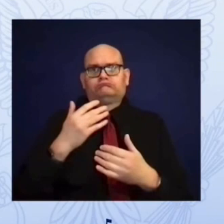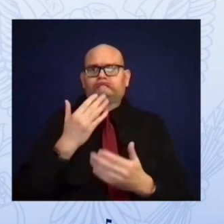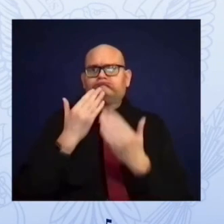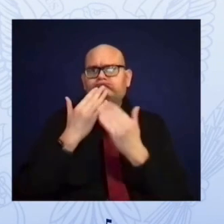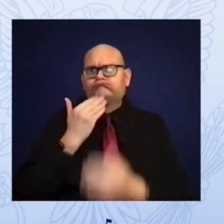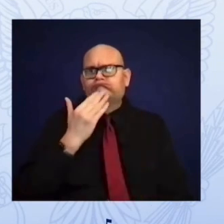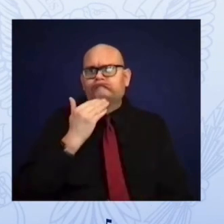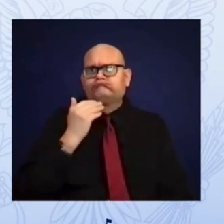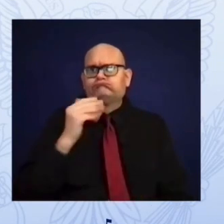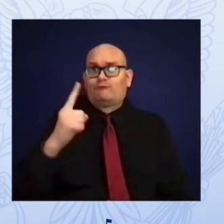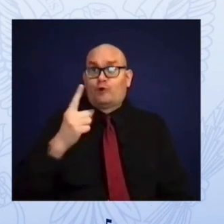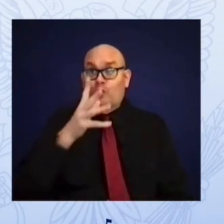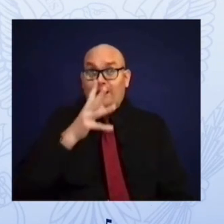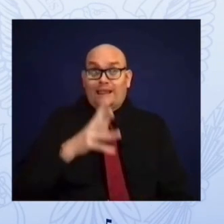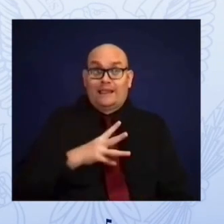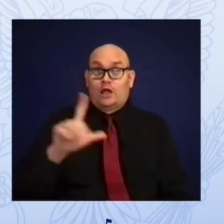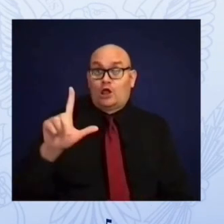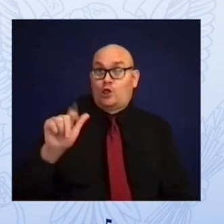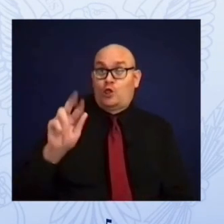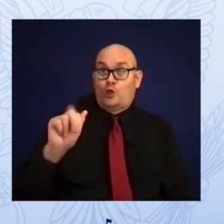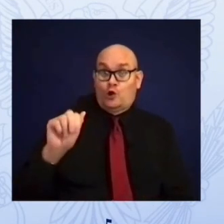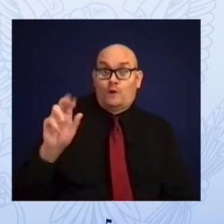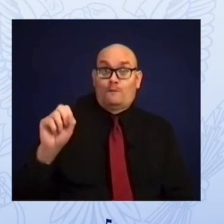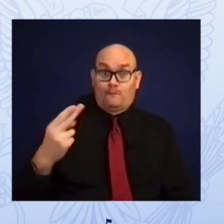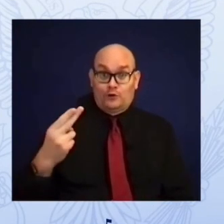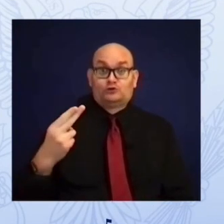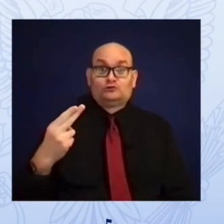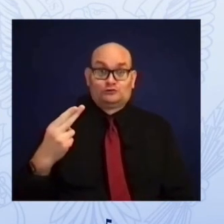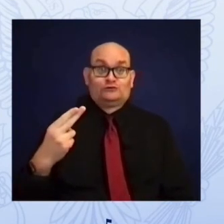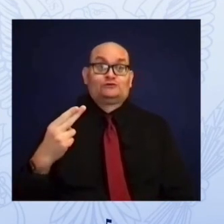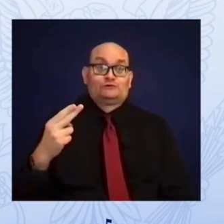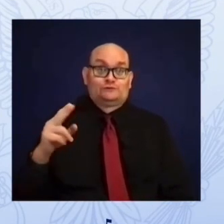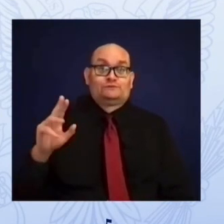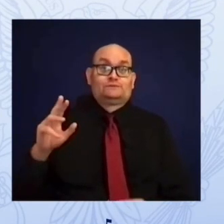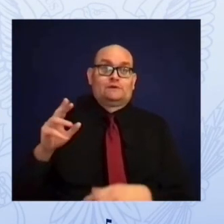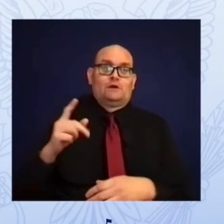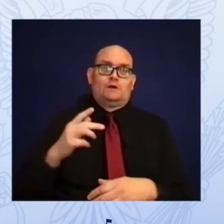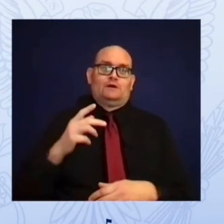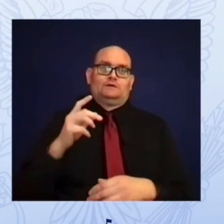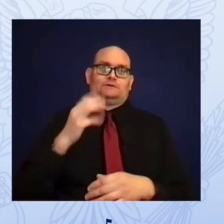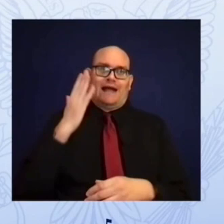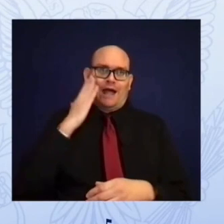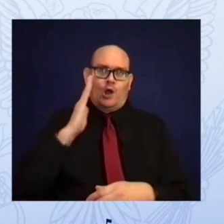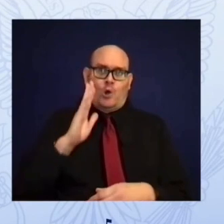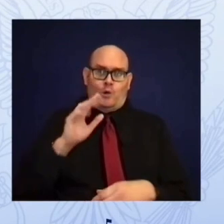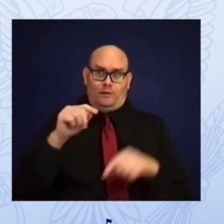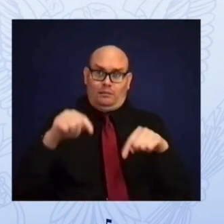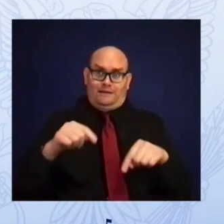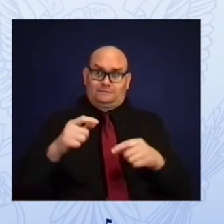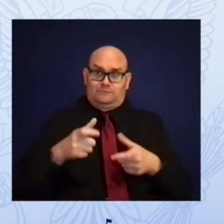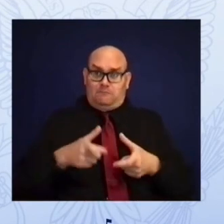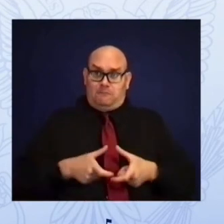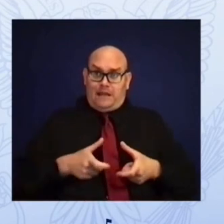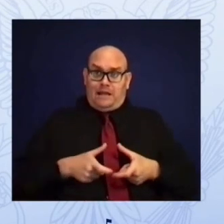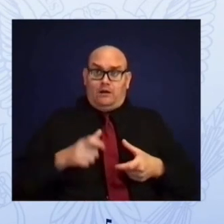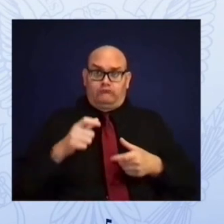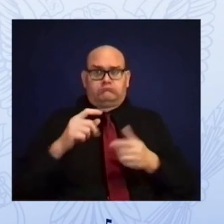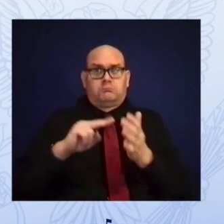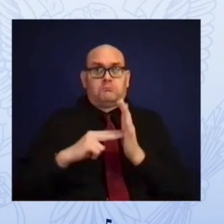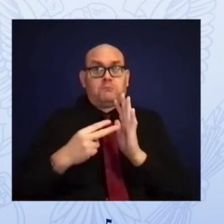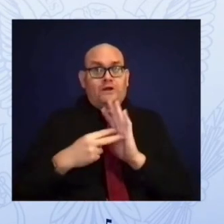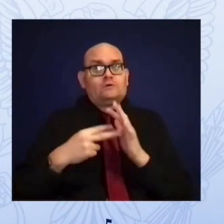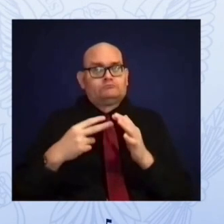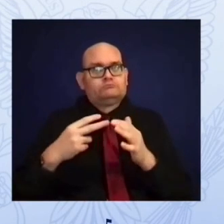museums and libraries as recognition, in many cases, of a lifetime of devoted work, but also what it will mean to your